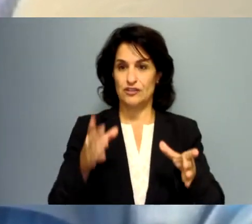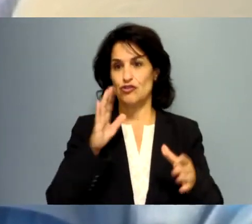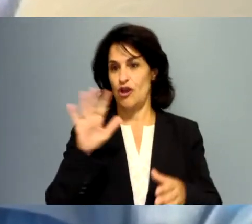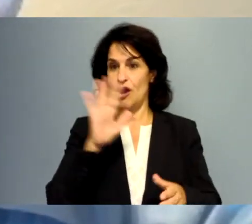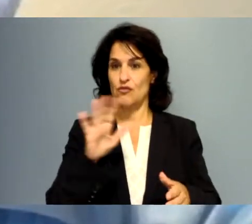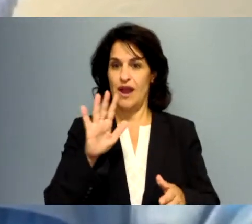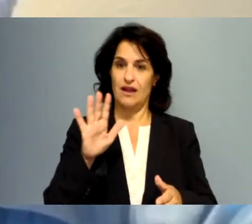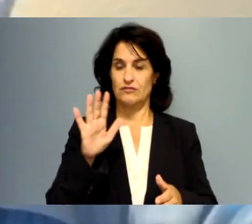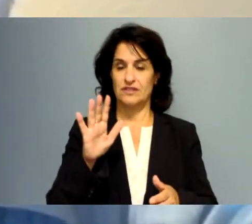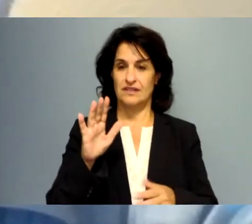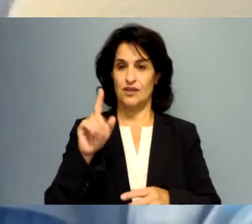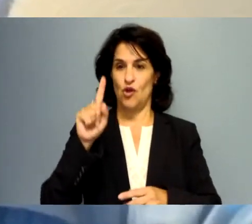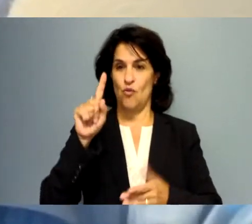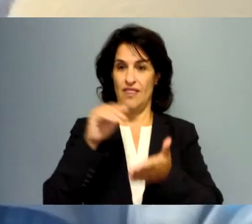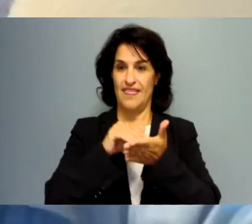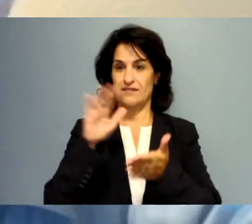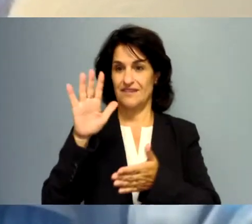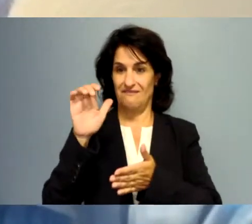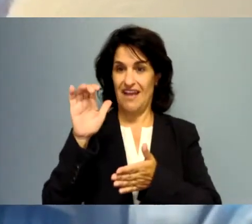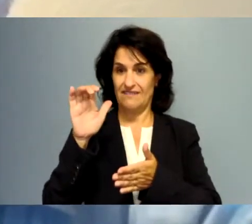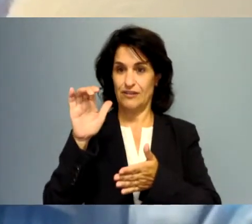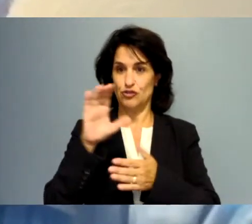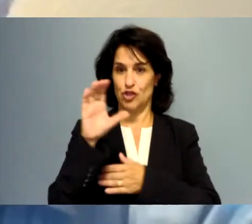they staff and make sure that the